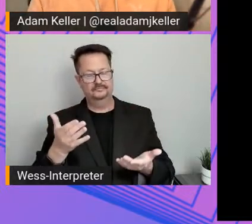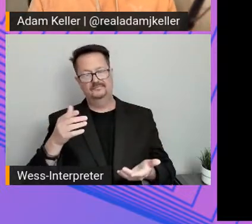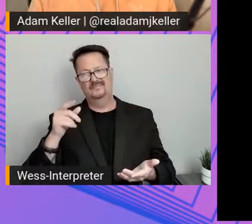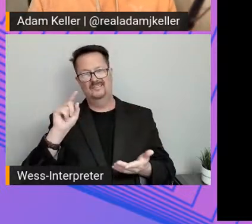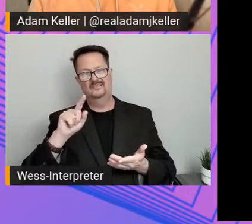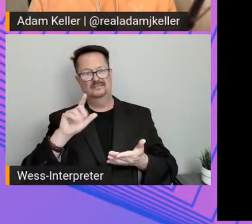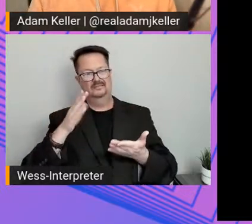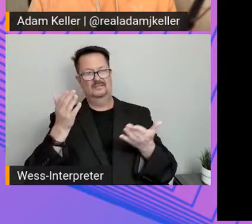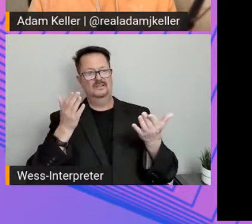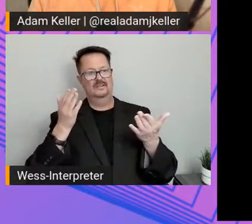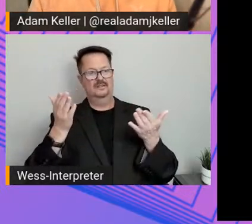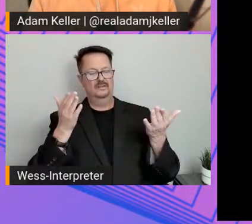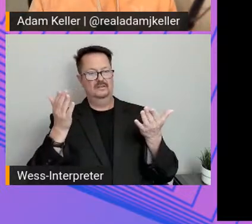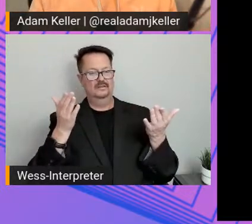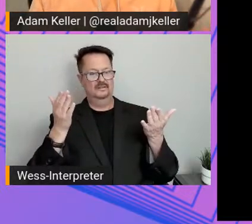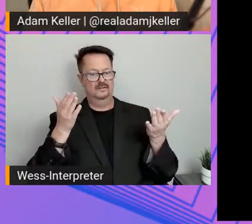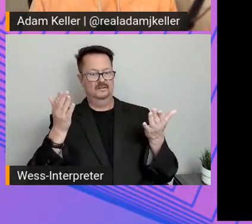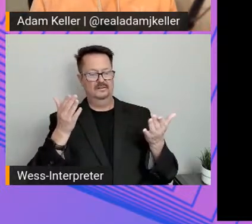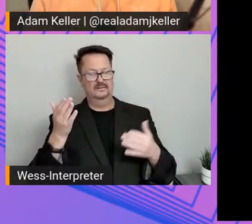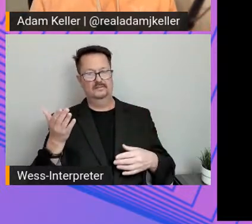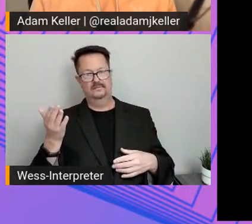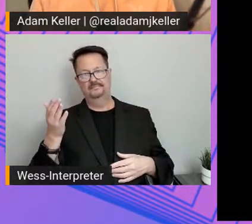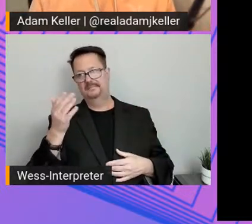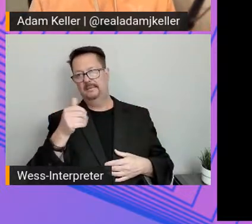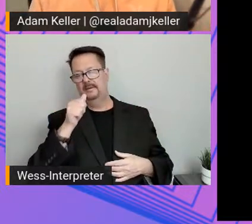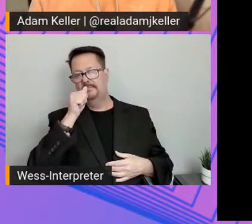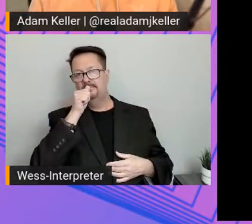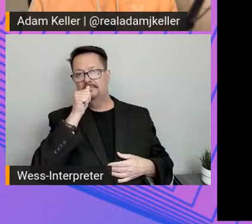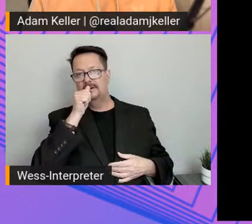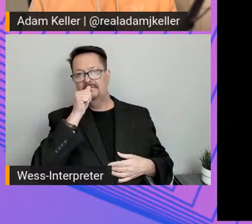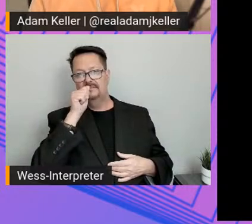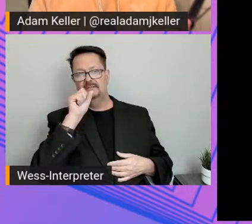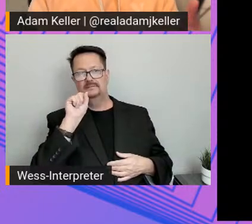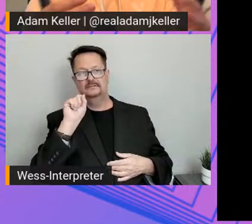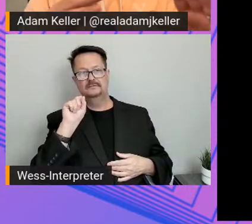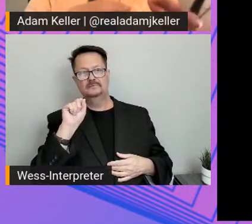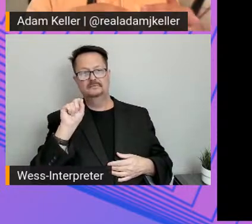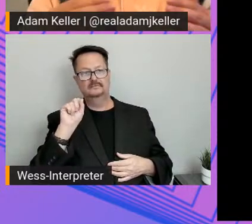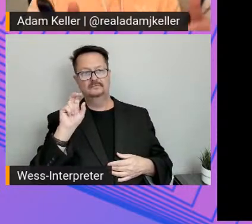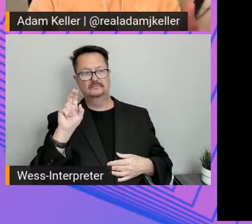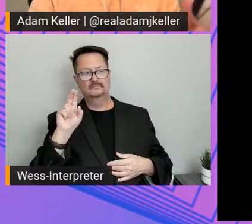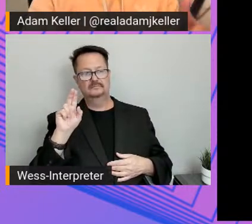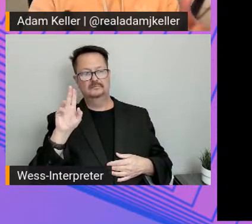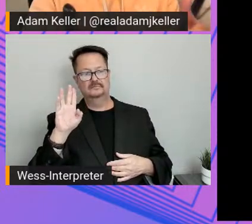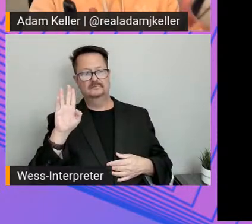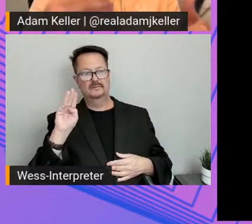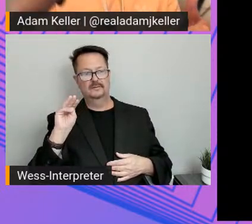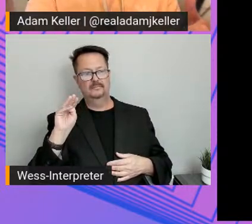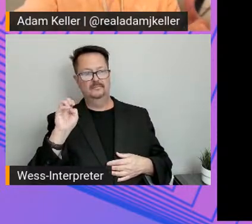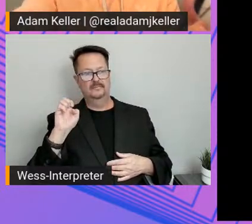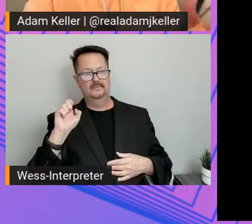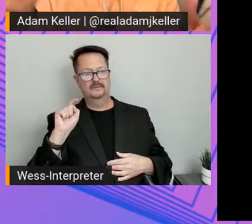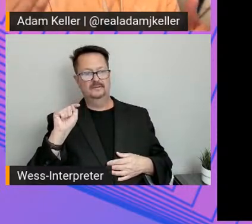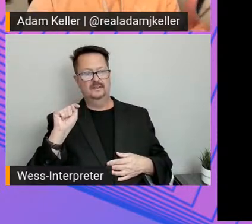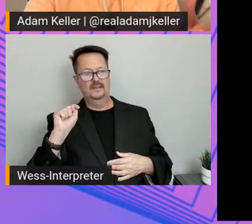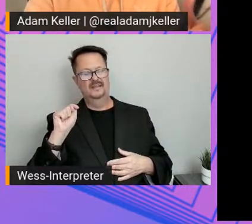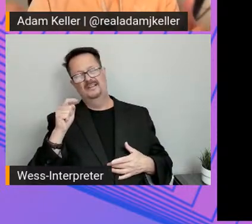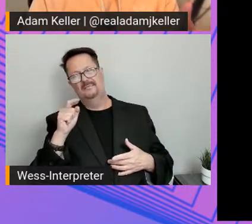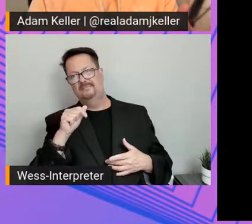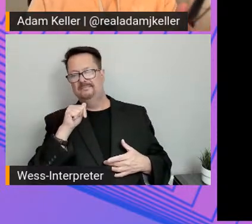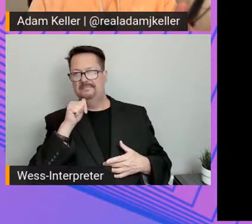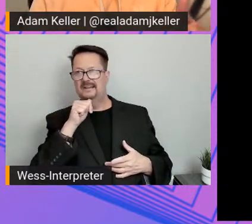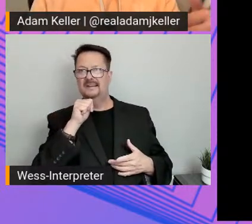in, maybe private subnets, or that I shouldn't say live in private subnets, but that don't serve